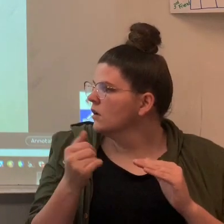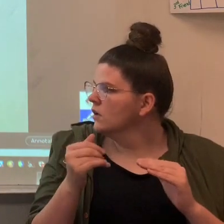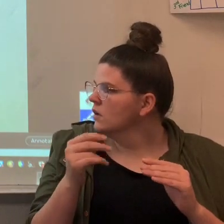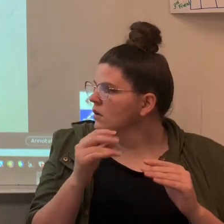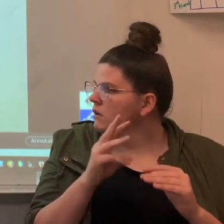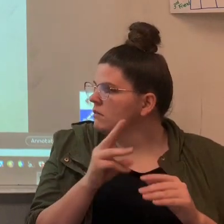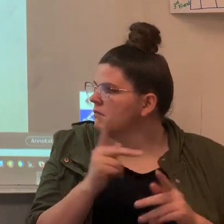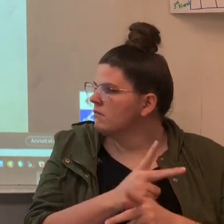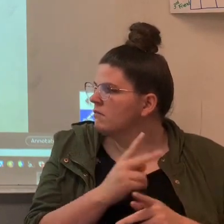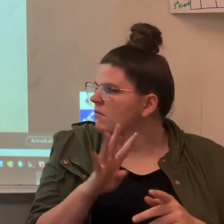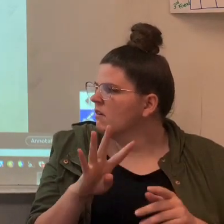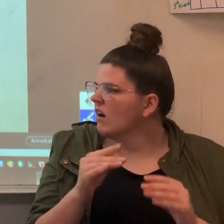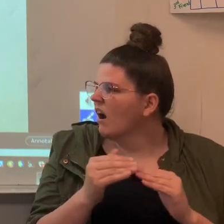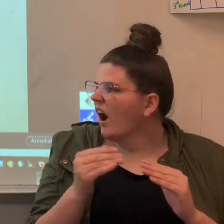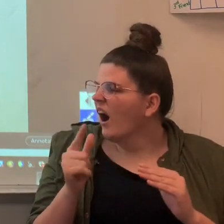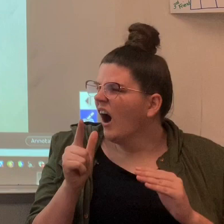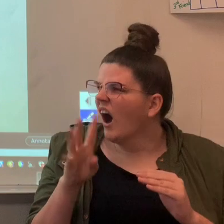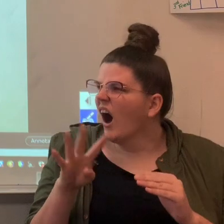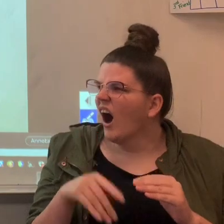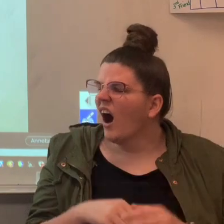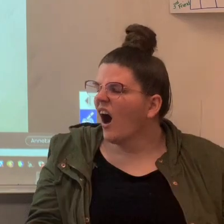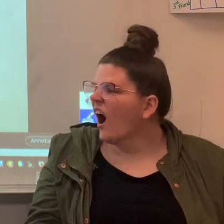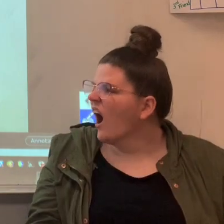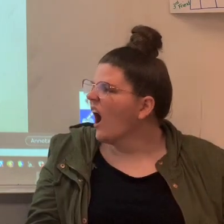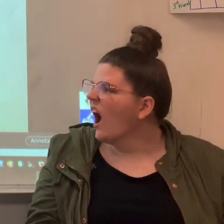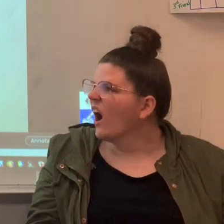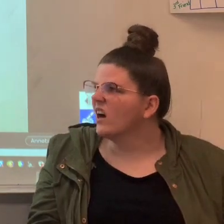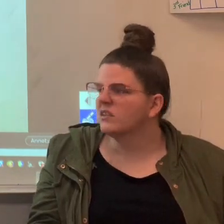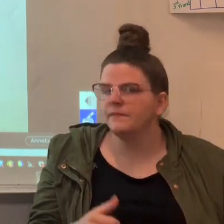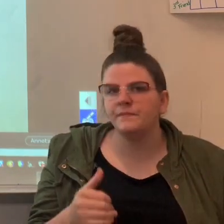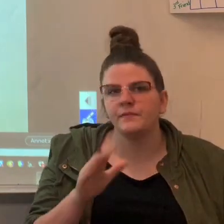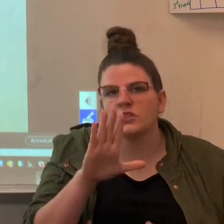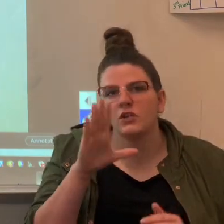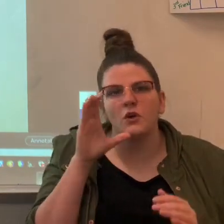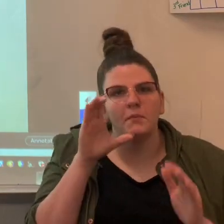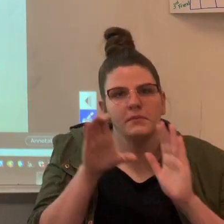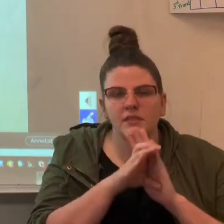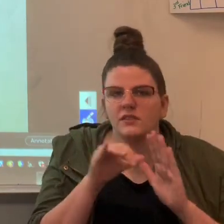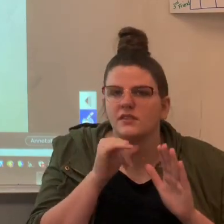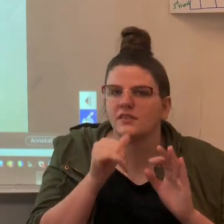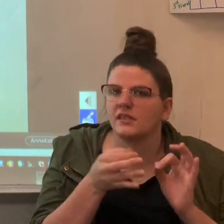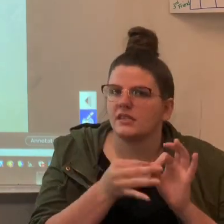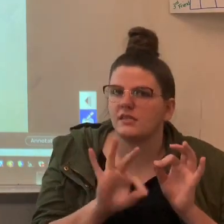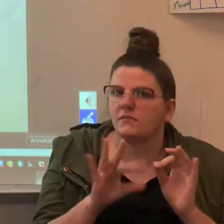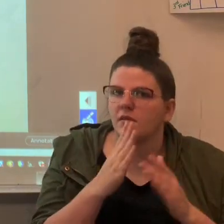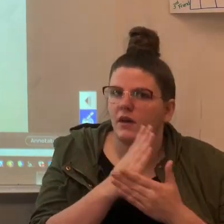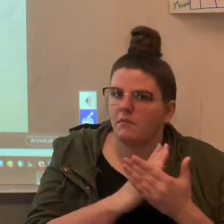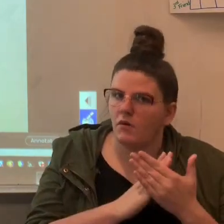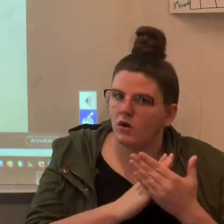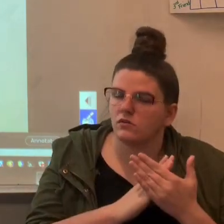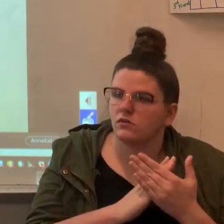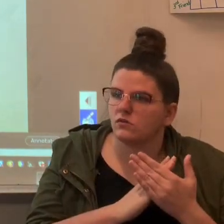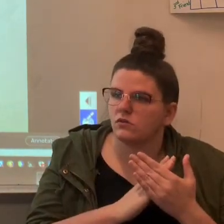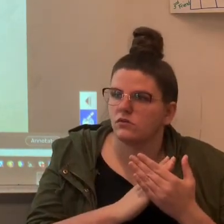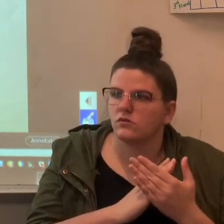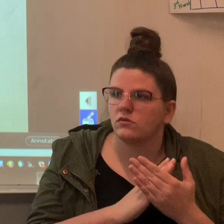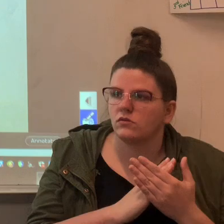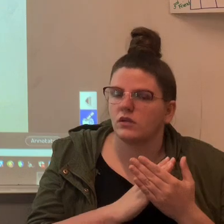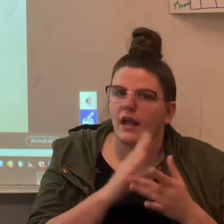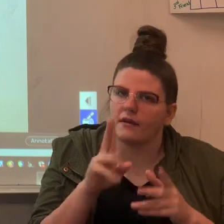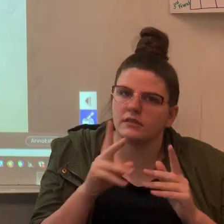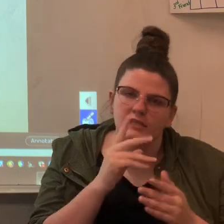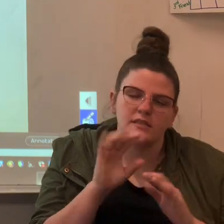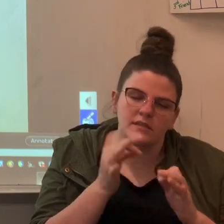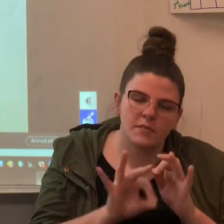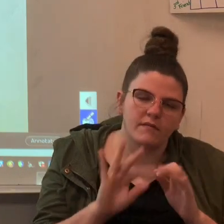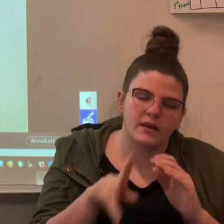is 24. Remember, your models are never a simplified version. Although this could